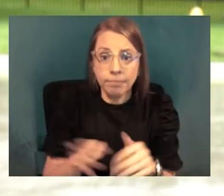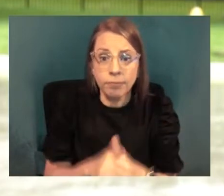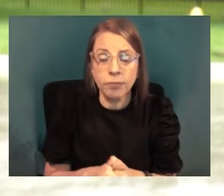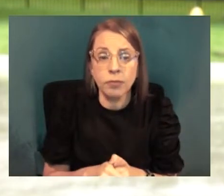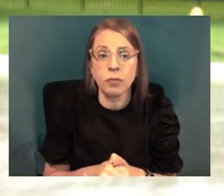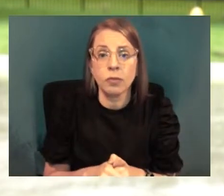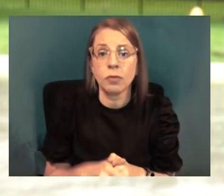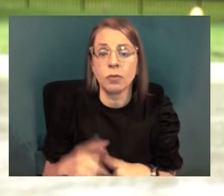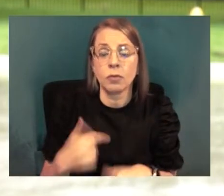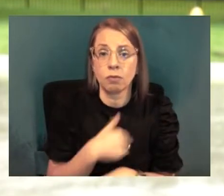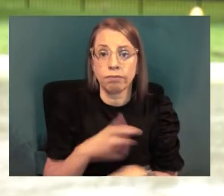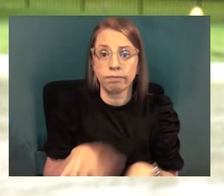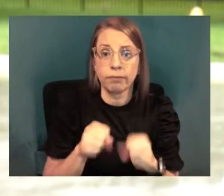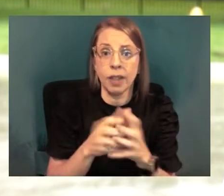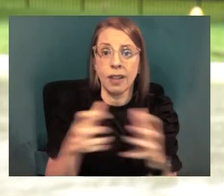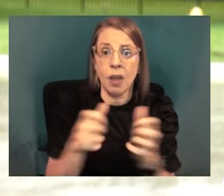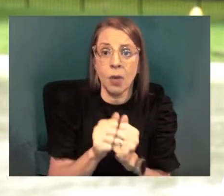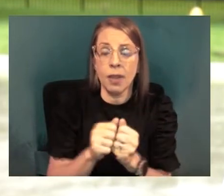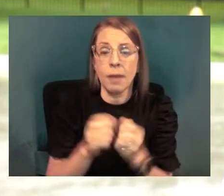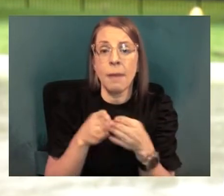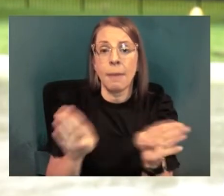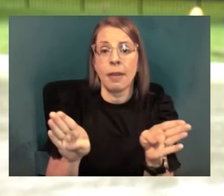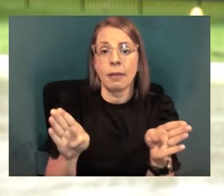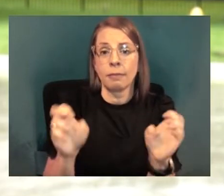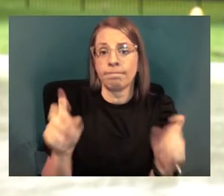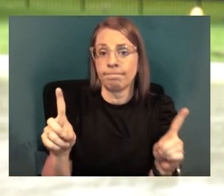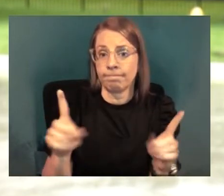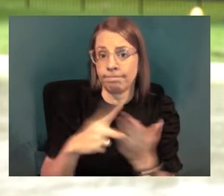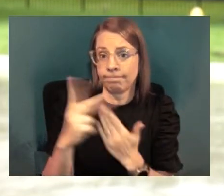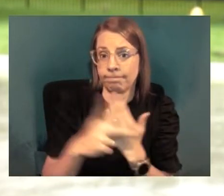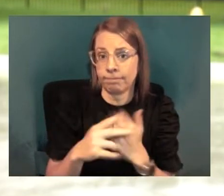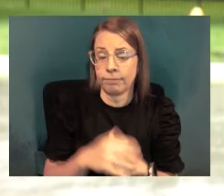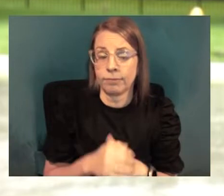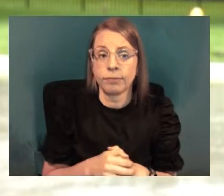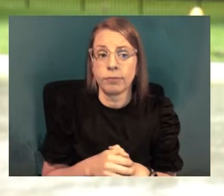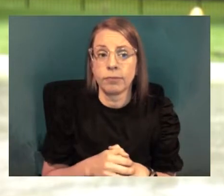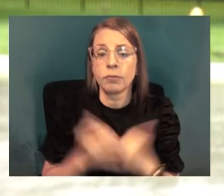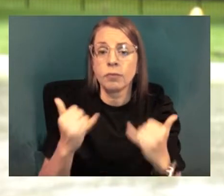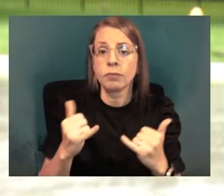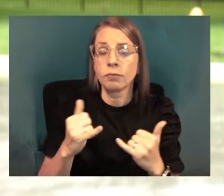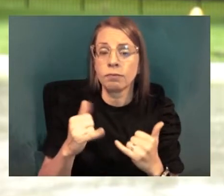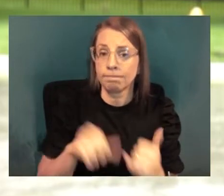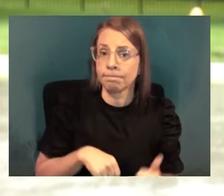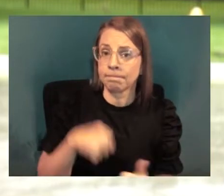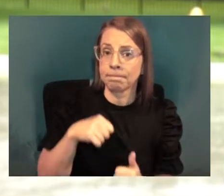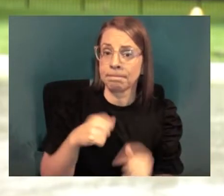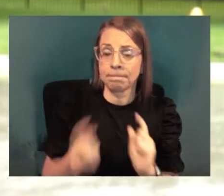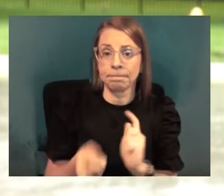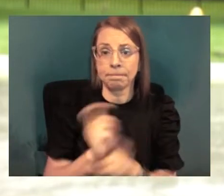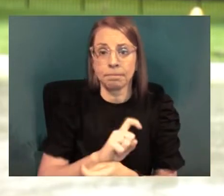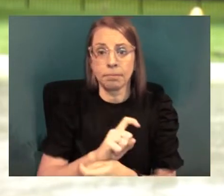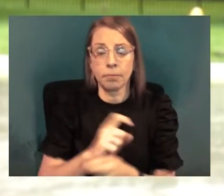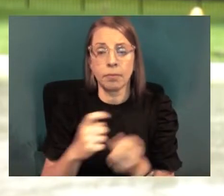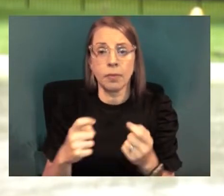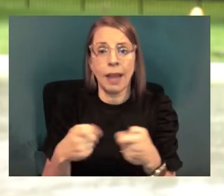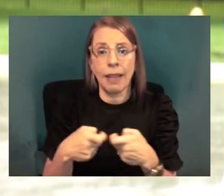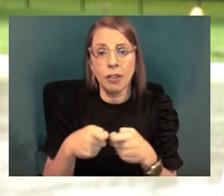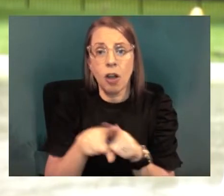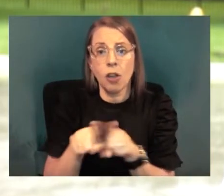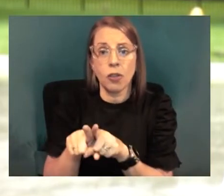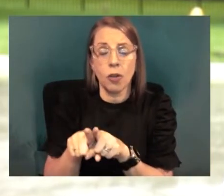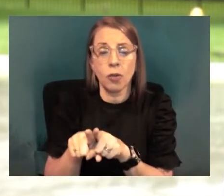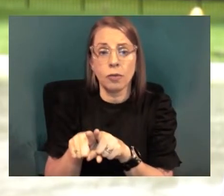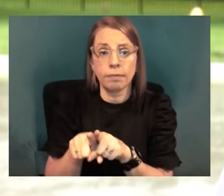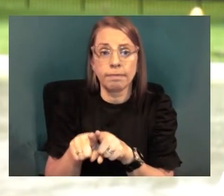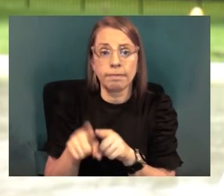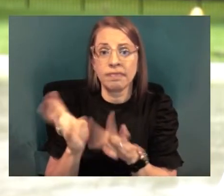education programs. Really proud now that we've converted most of those to electronic and digital delivery, so we